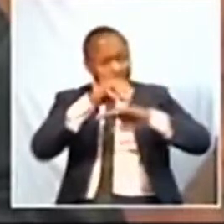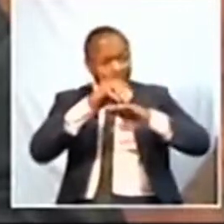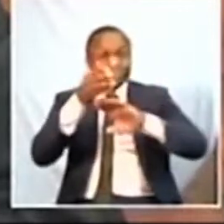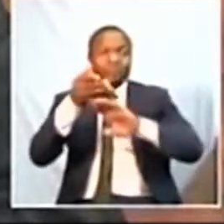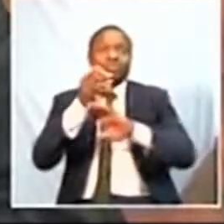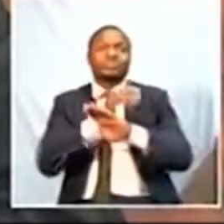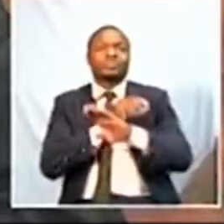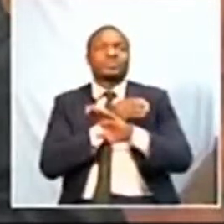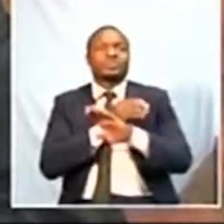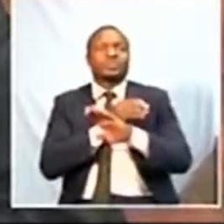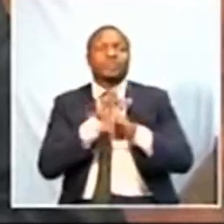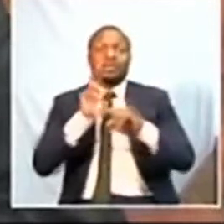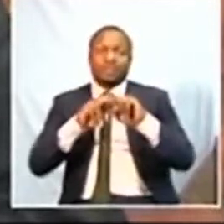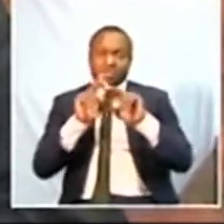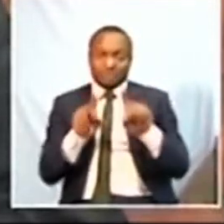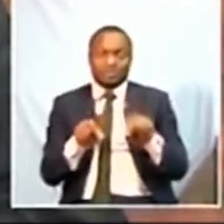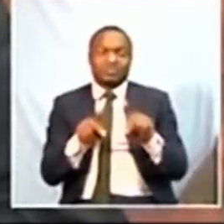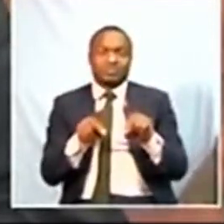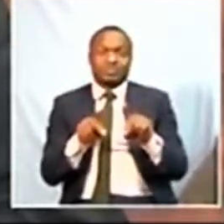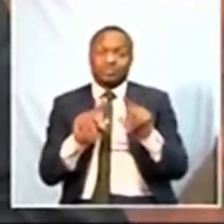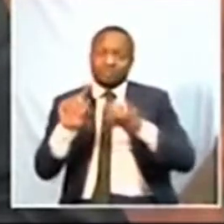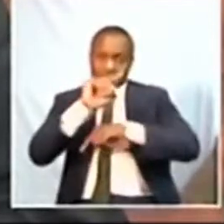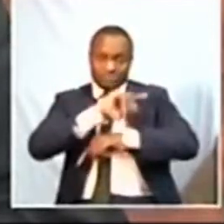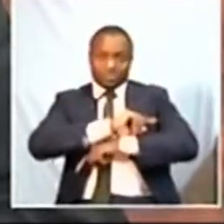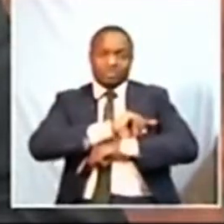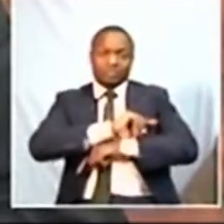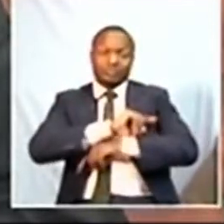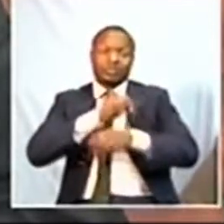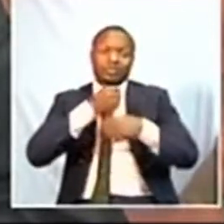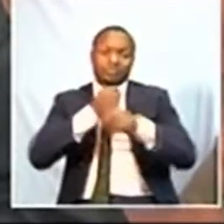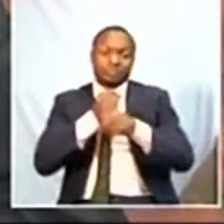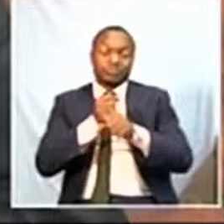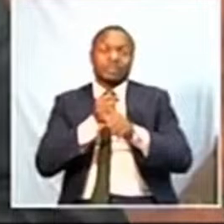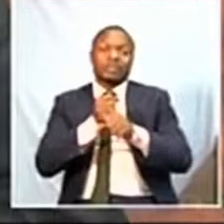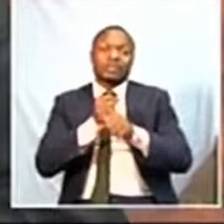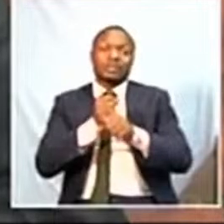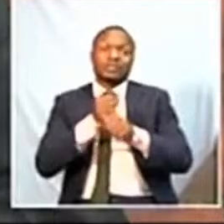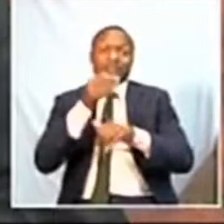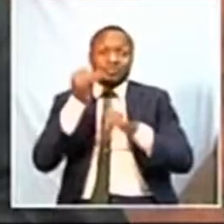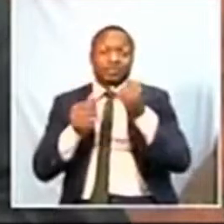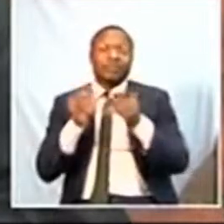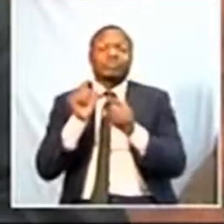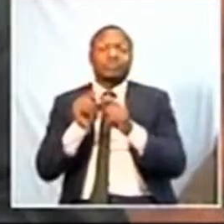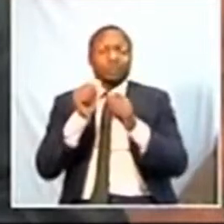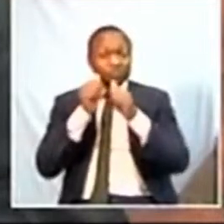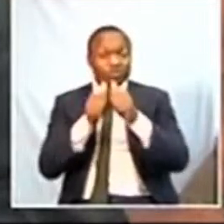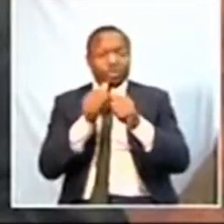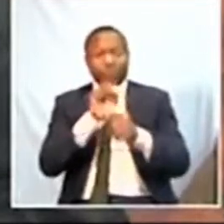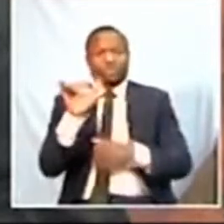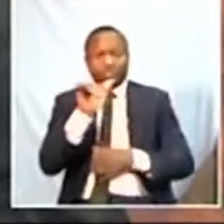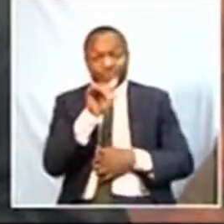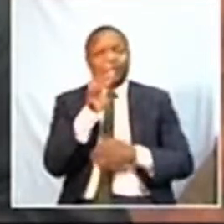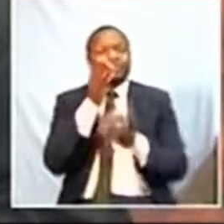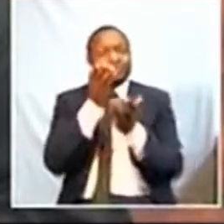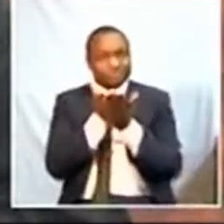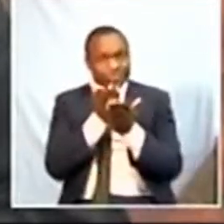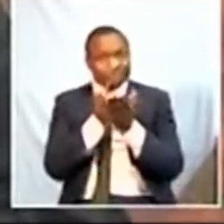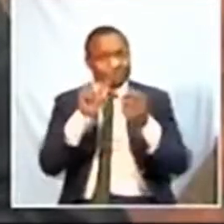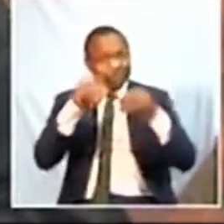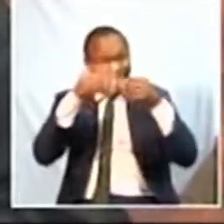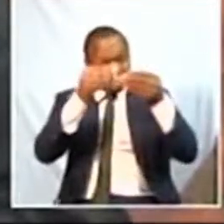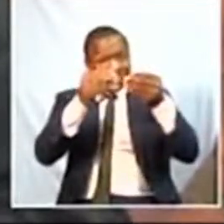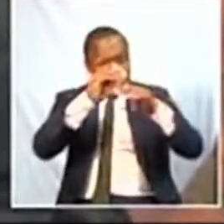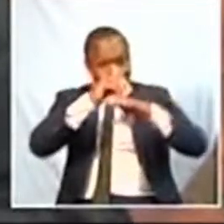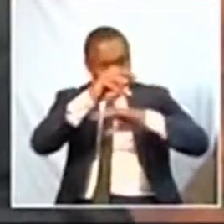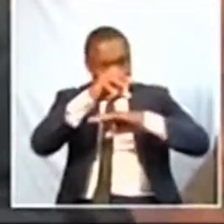the chair for today makes his remark. I said, no, let's follow the standard and appeal and give you a